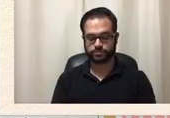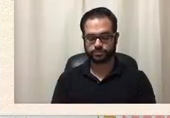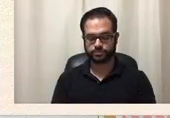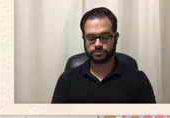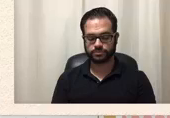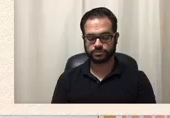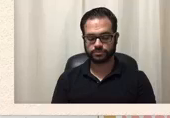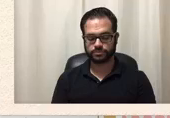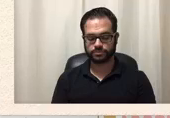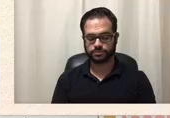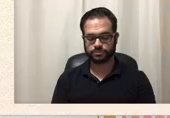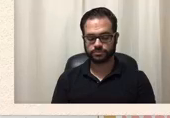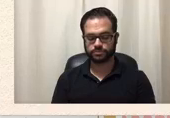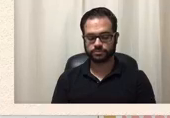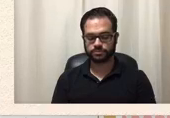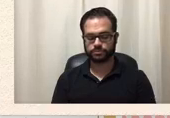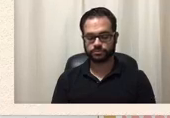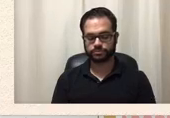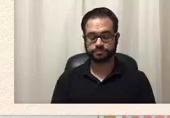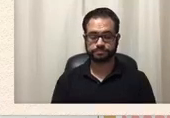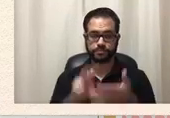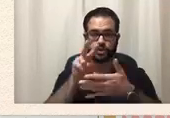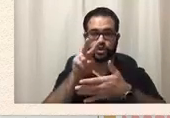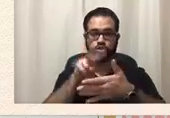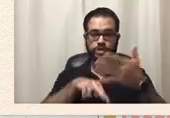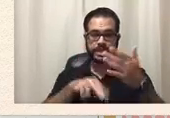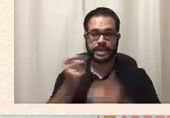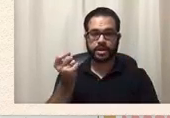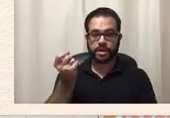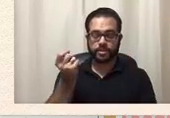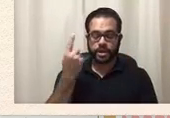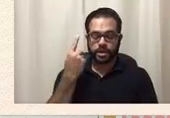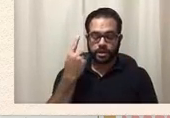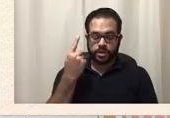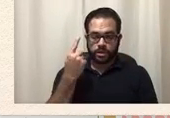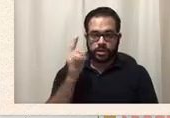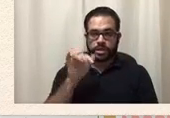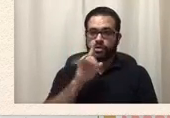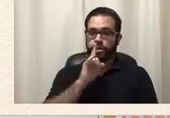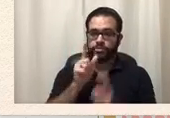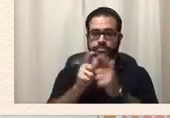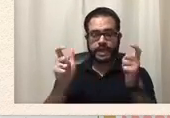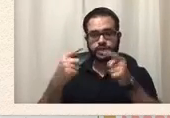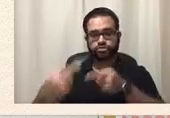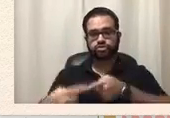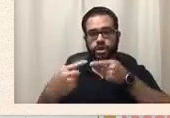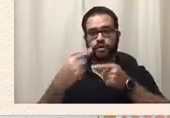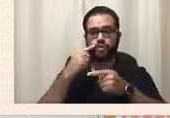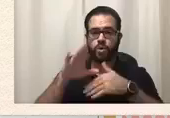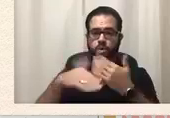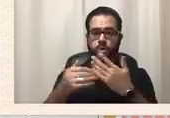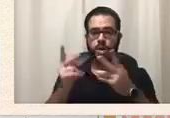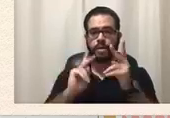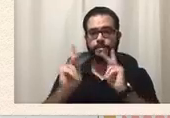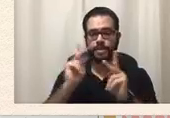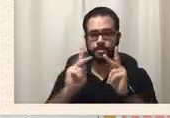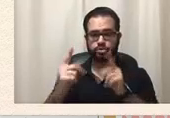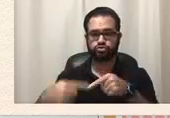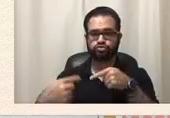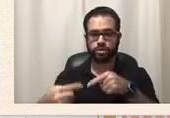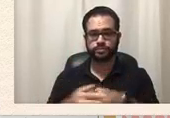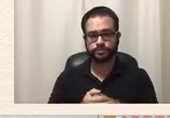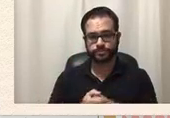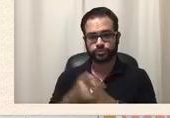Reading comprehension is a huge struggle for all struggling readers. You can use things such as